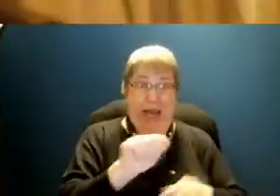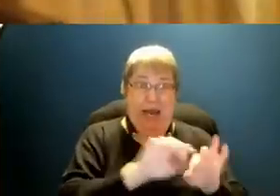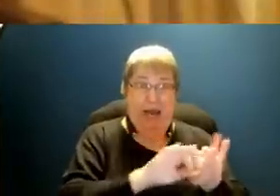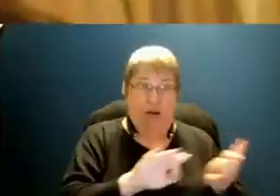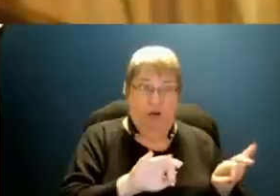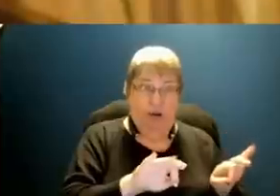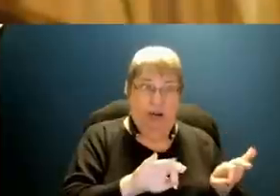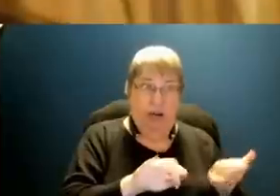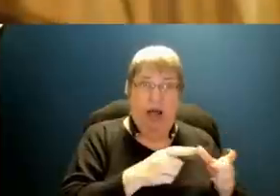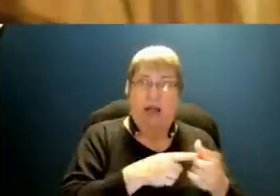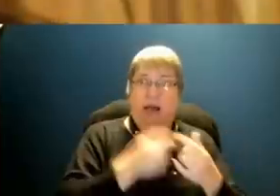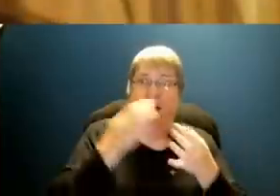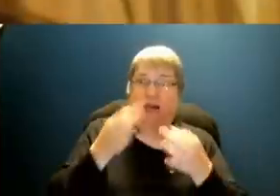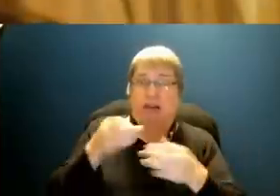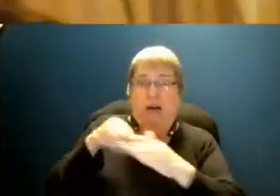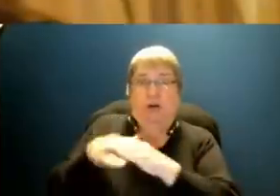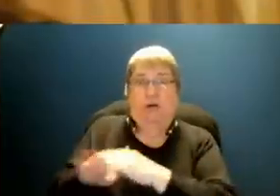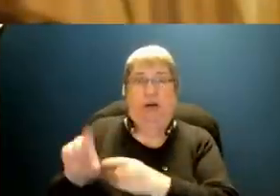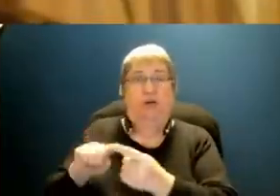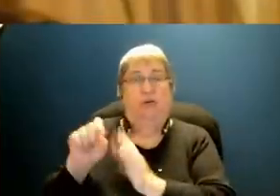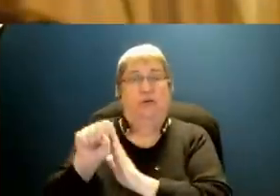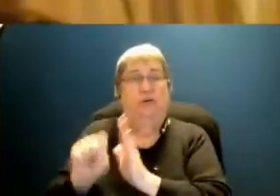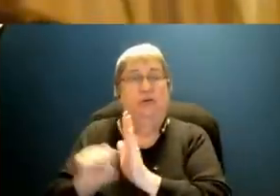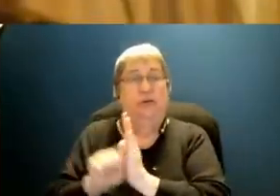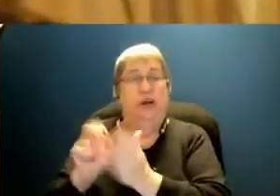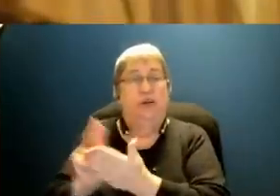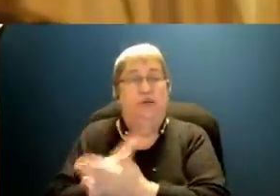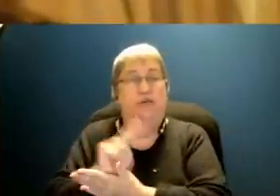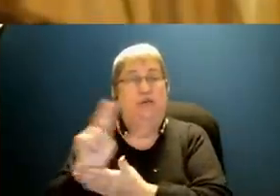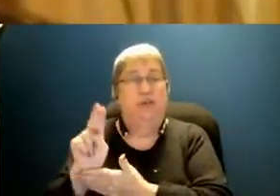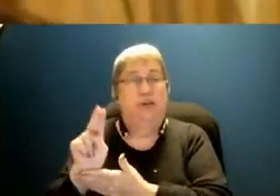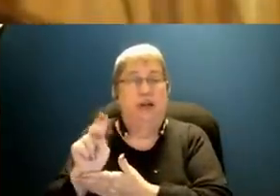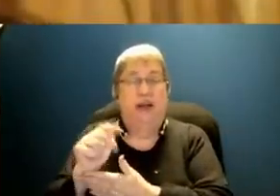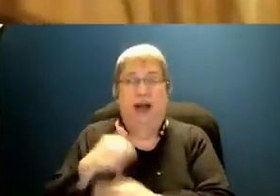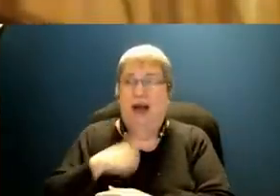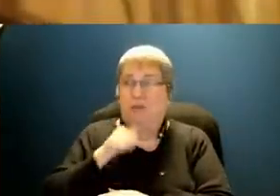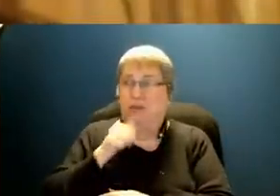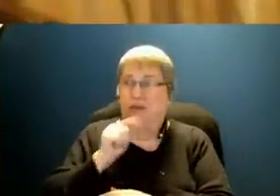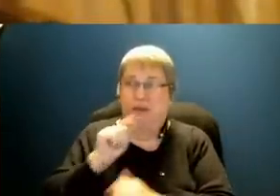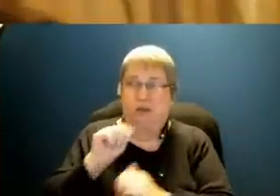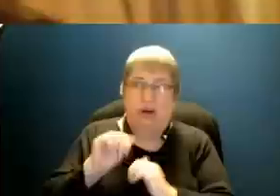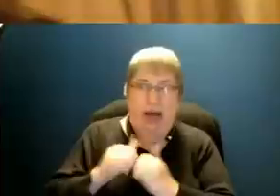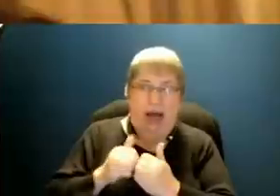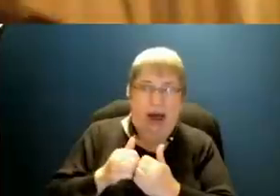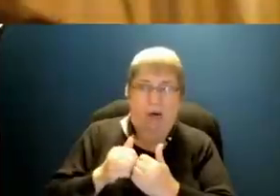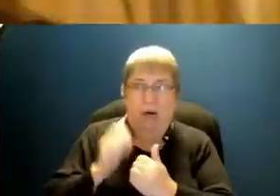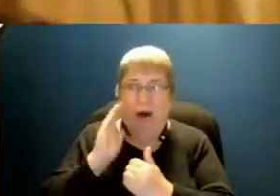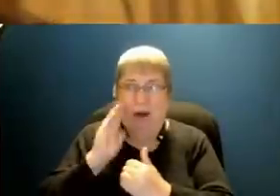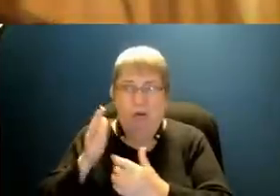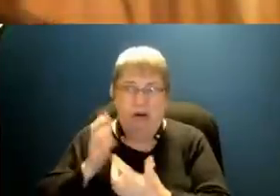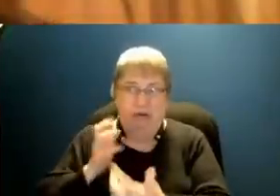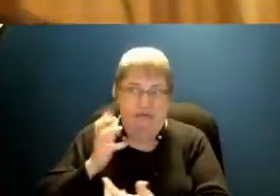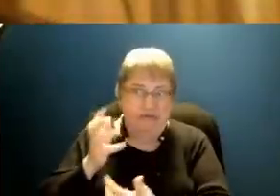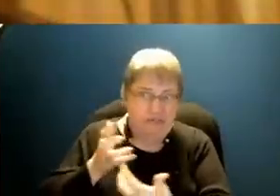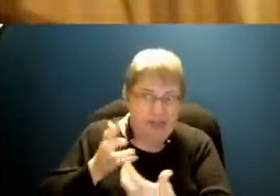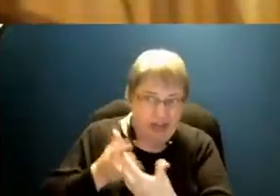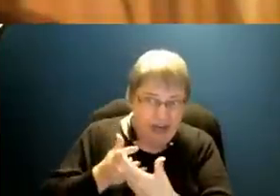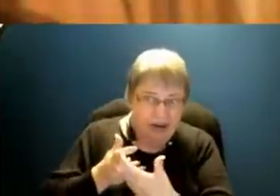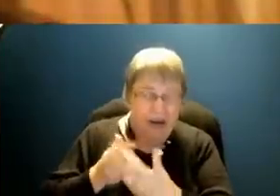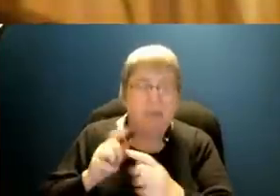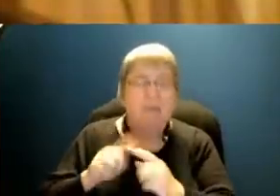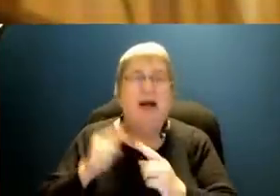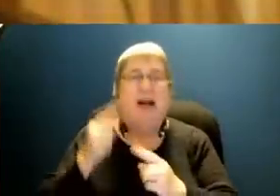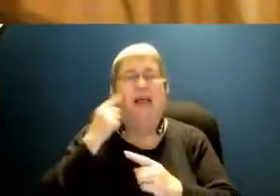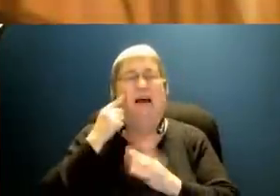state university. I was not sure how or I would fit in, but I always keep the mindset that we